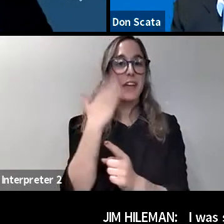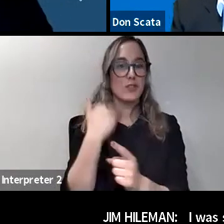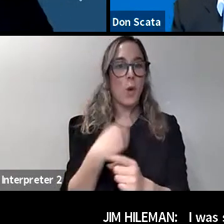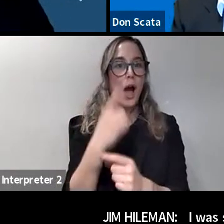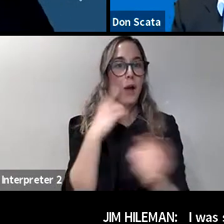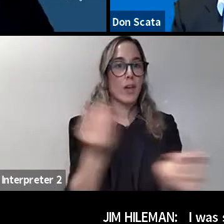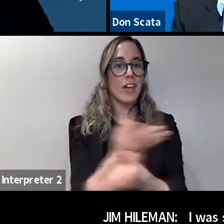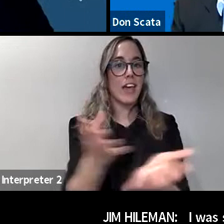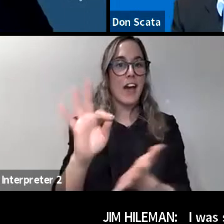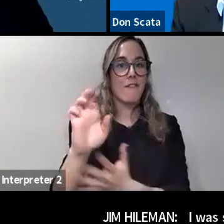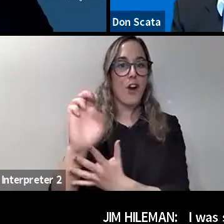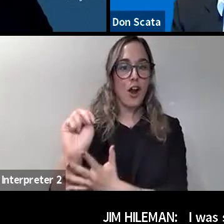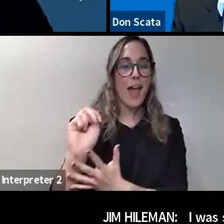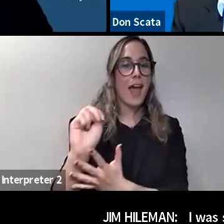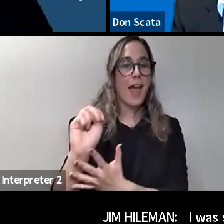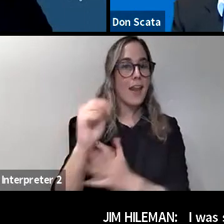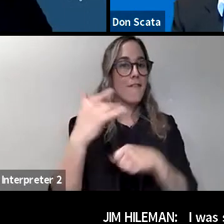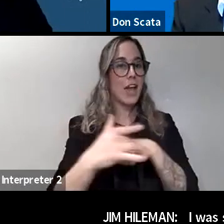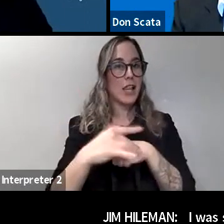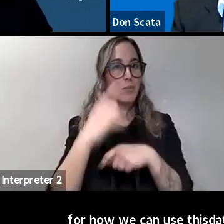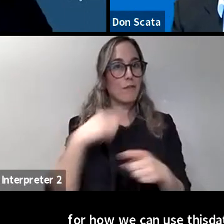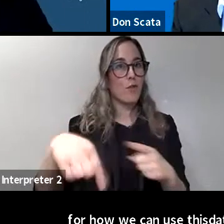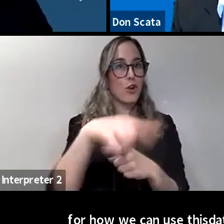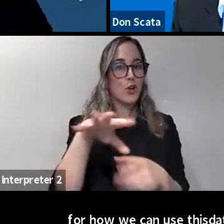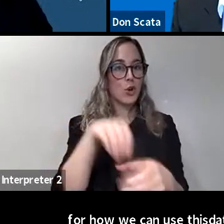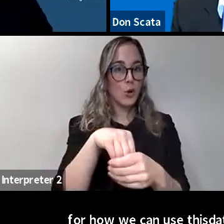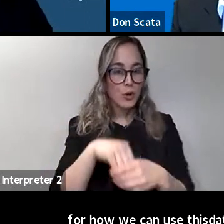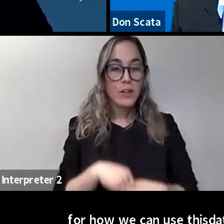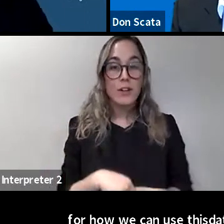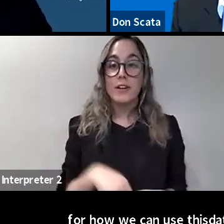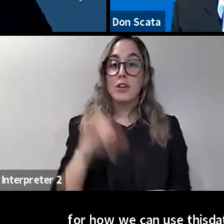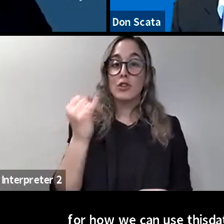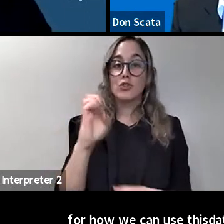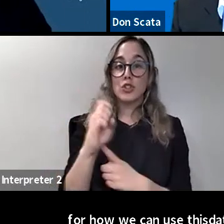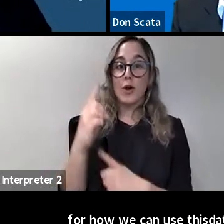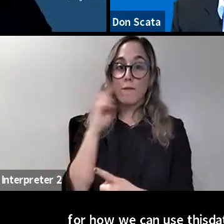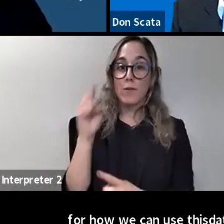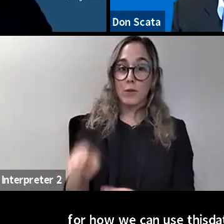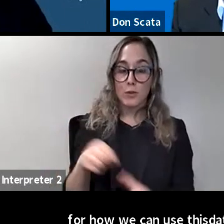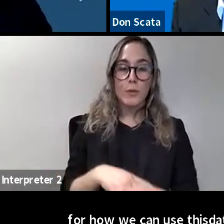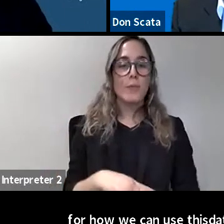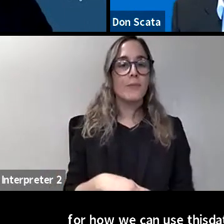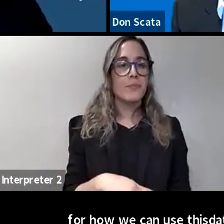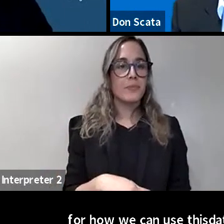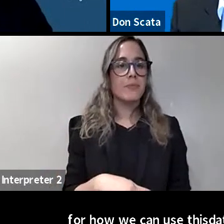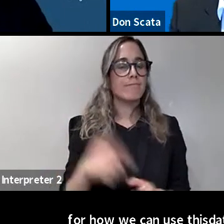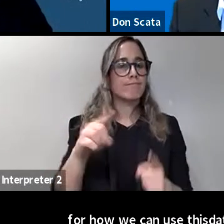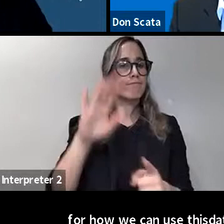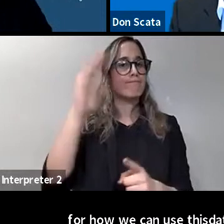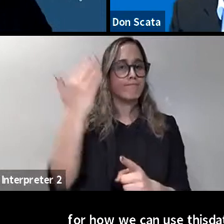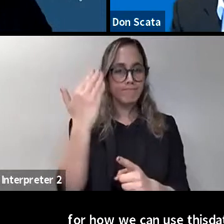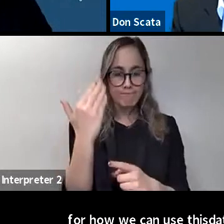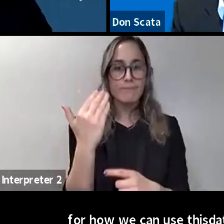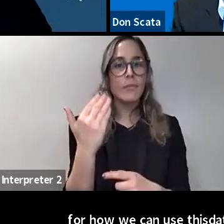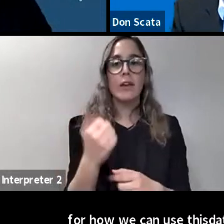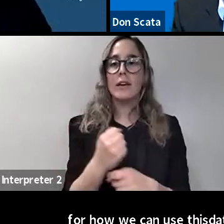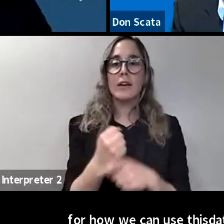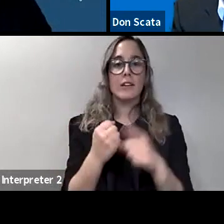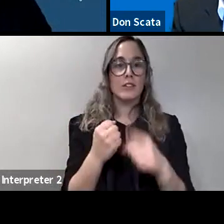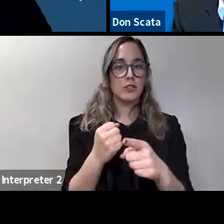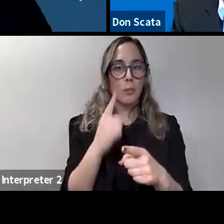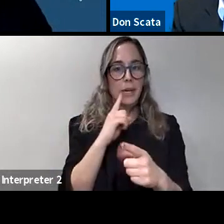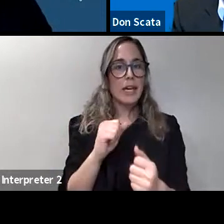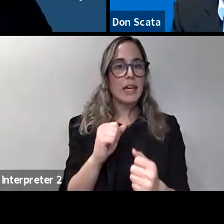smarter. Joe, got one for you here. You seem to be addressing homes that are close